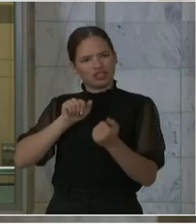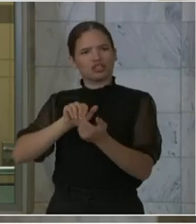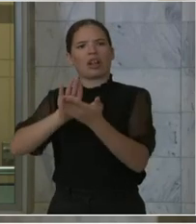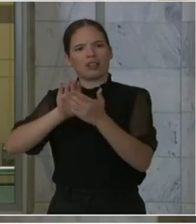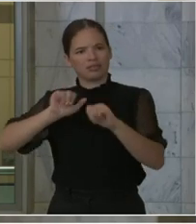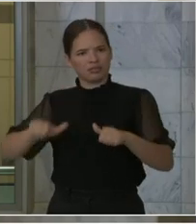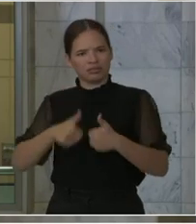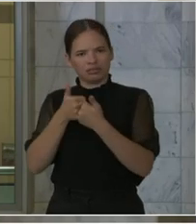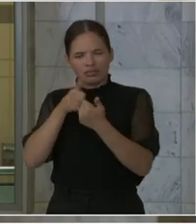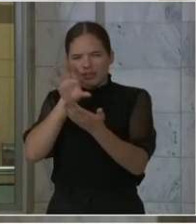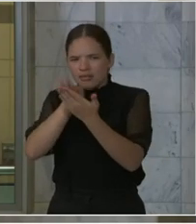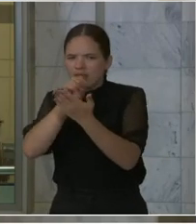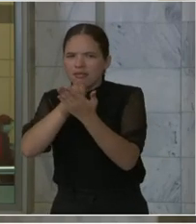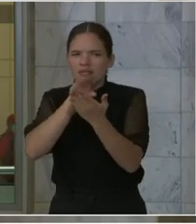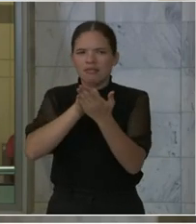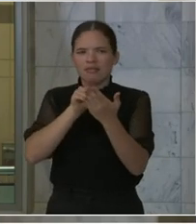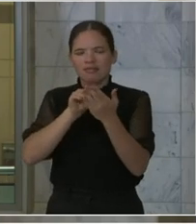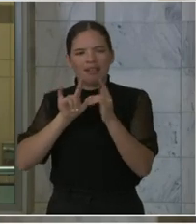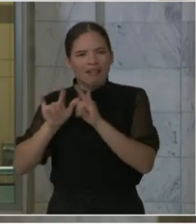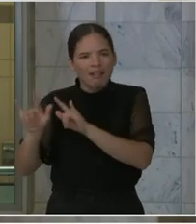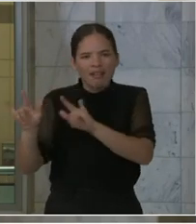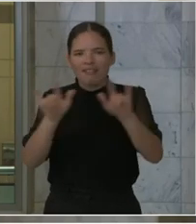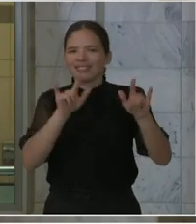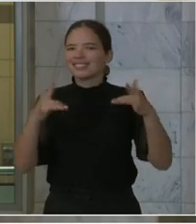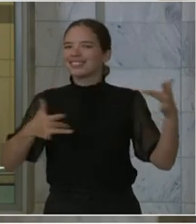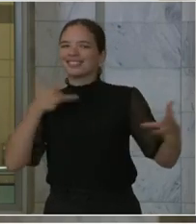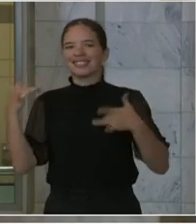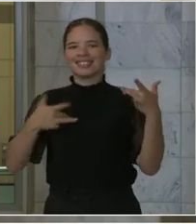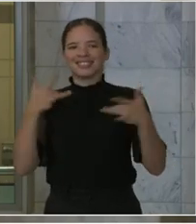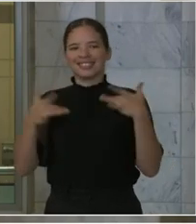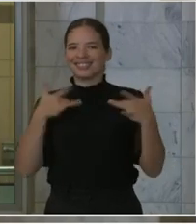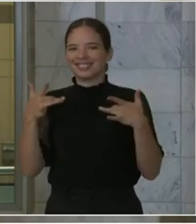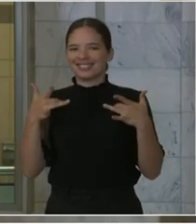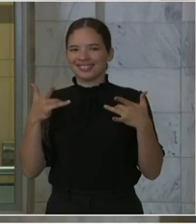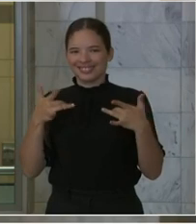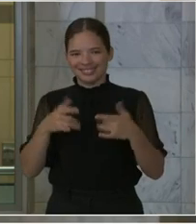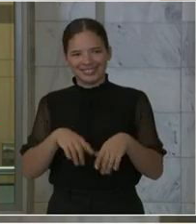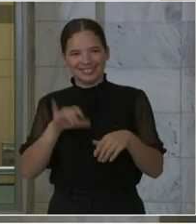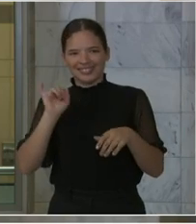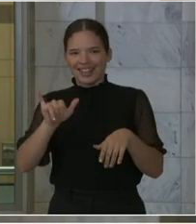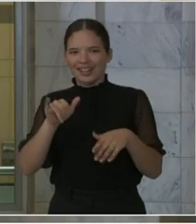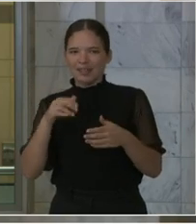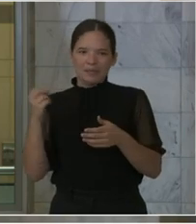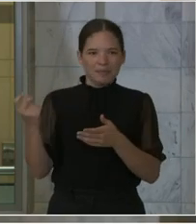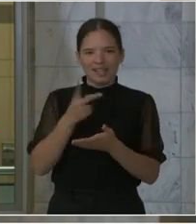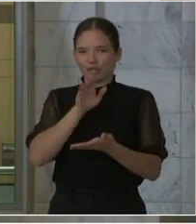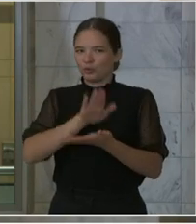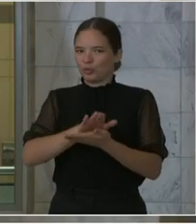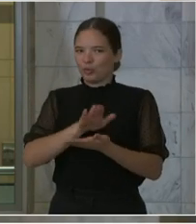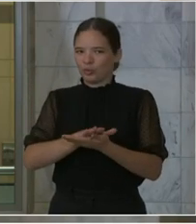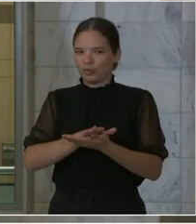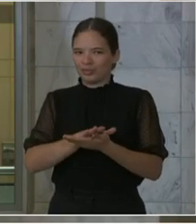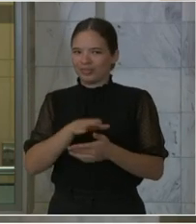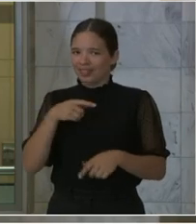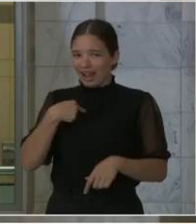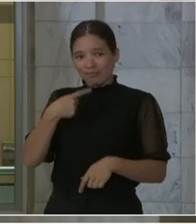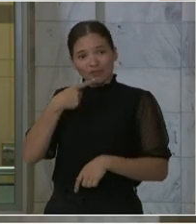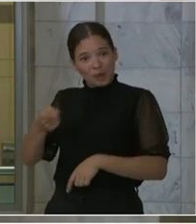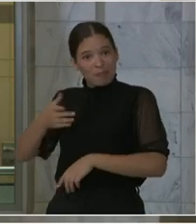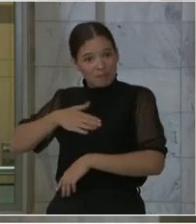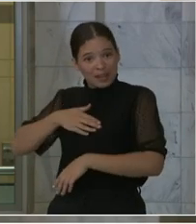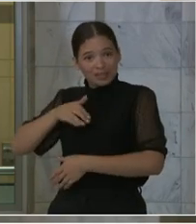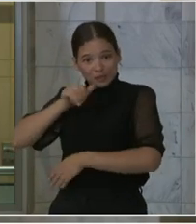challenged, excited to get back to school. And as I tell my daughter, school is